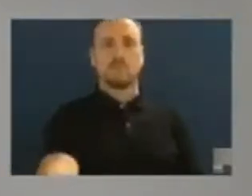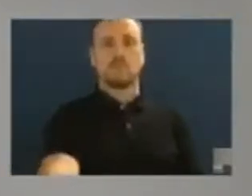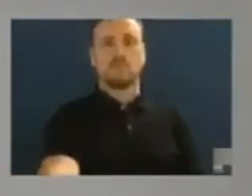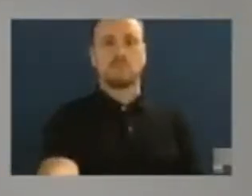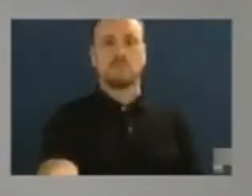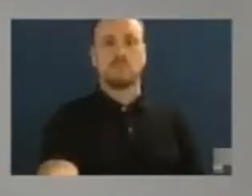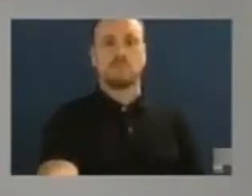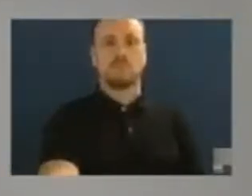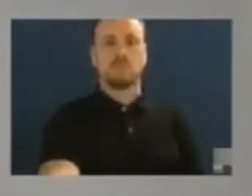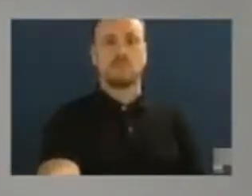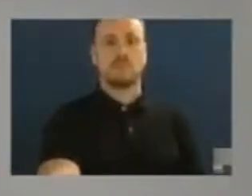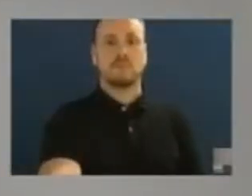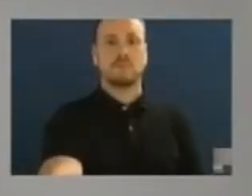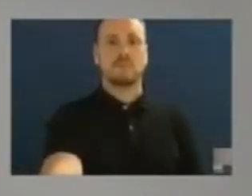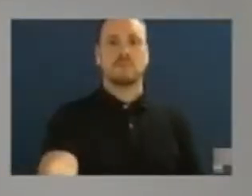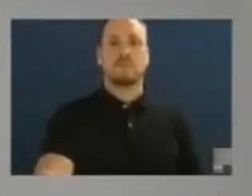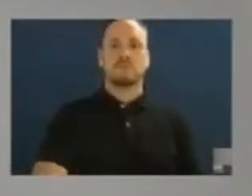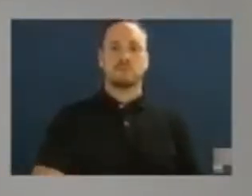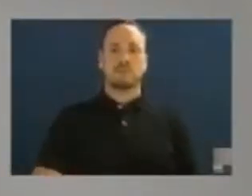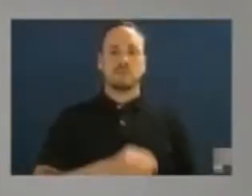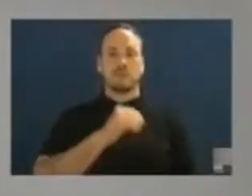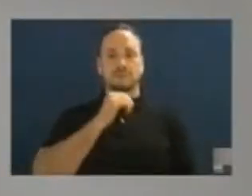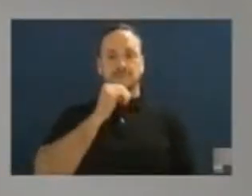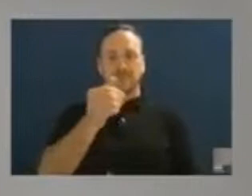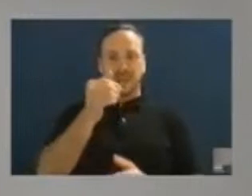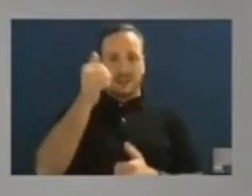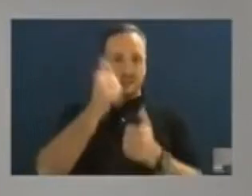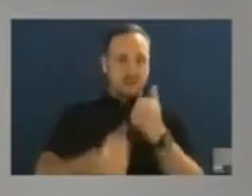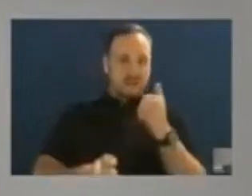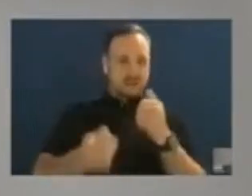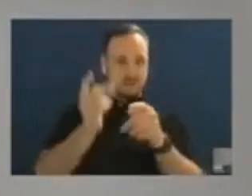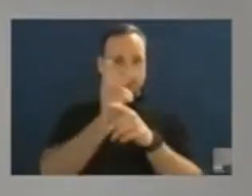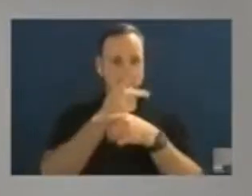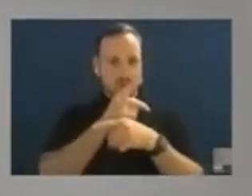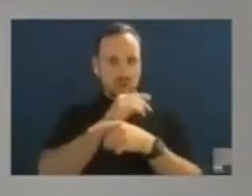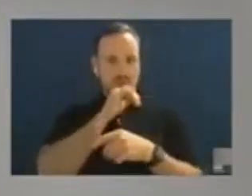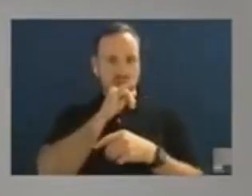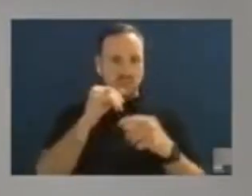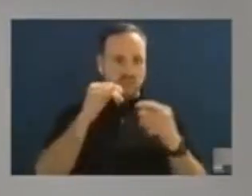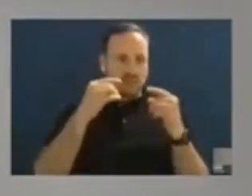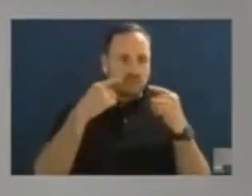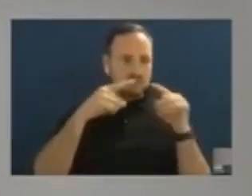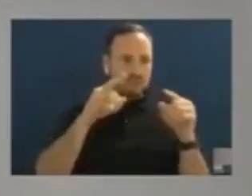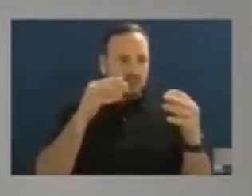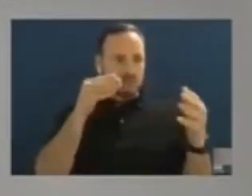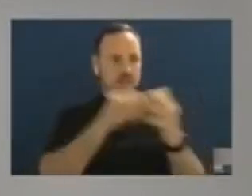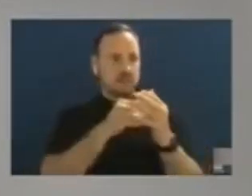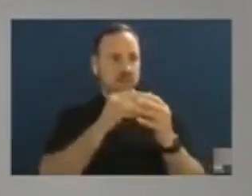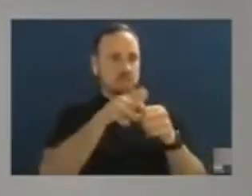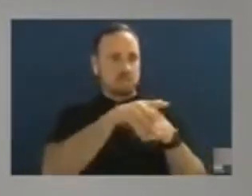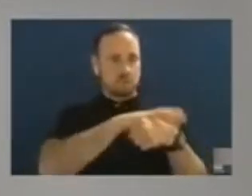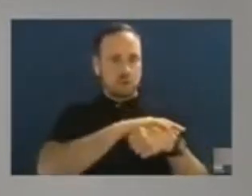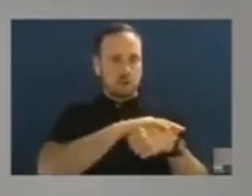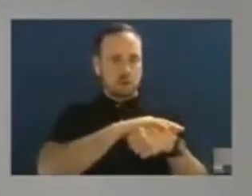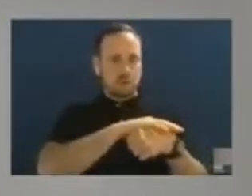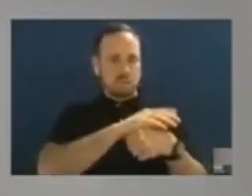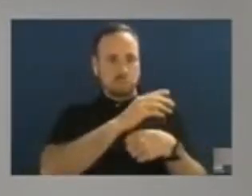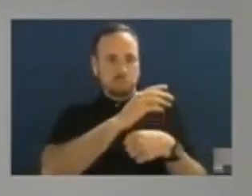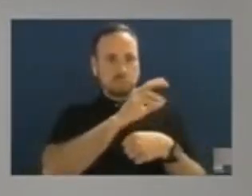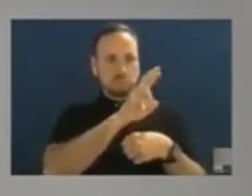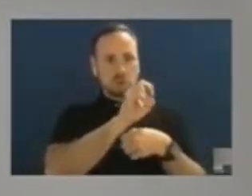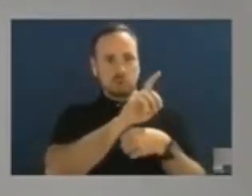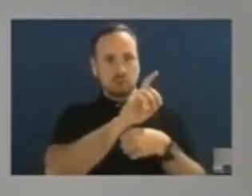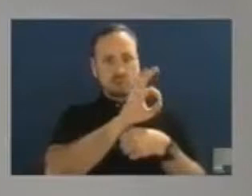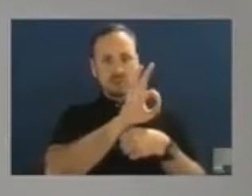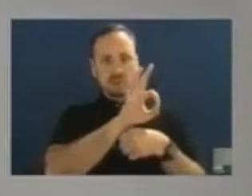thing. Not every product is effective on the human coronavirus, or in this case, the COVID-19 strand.